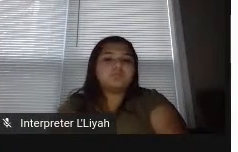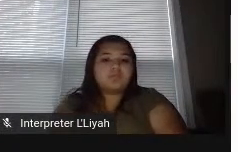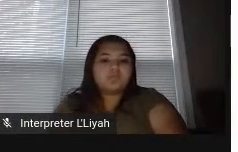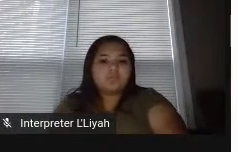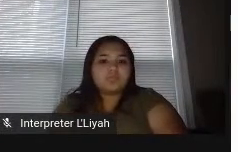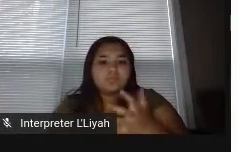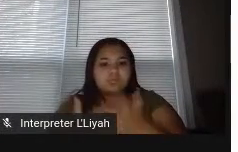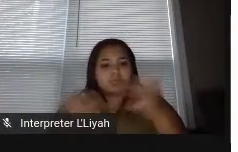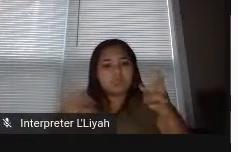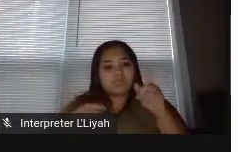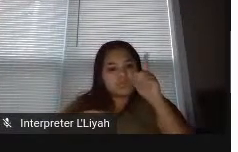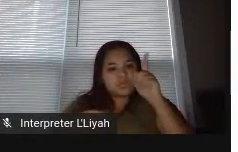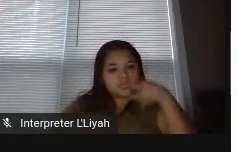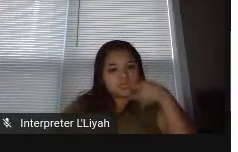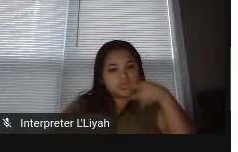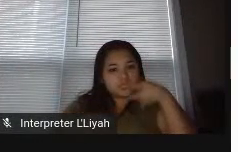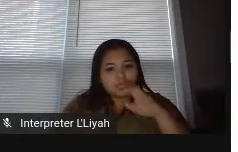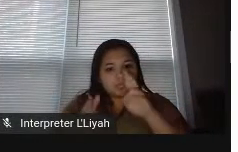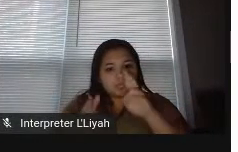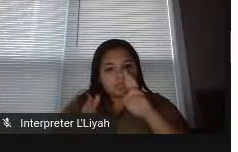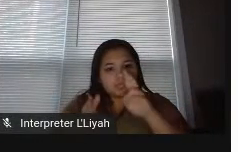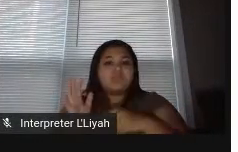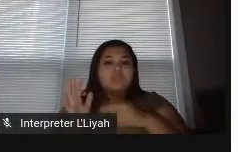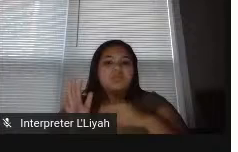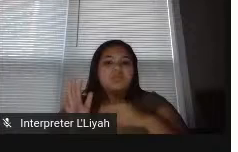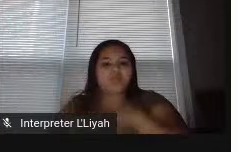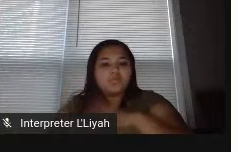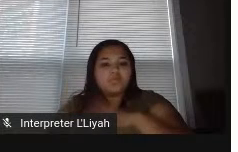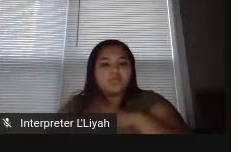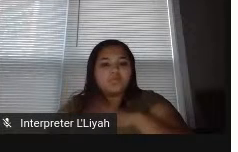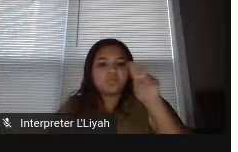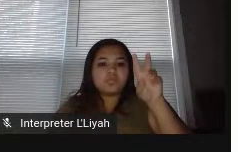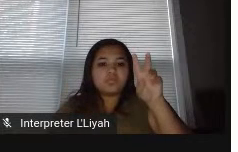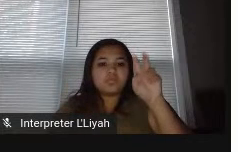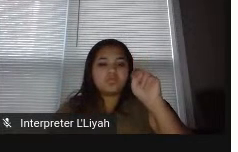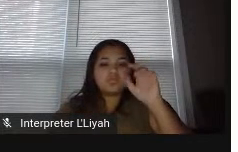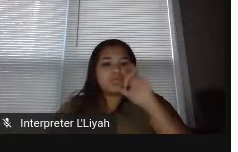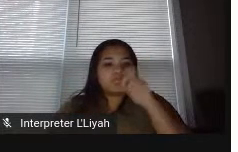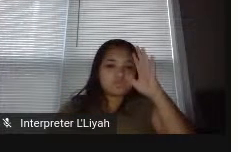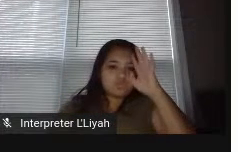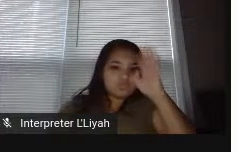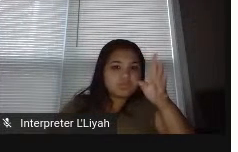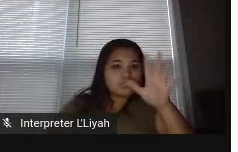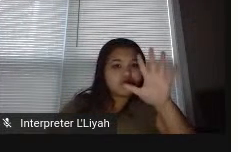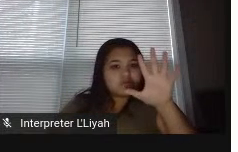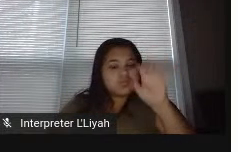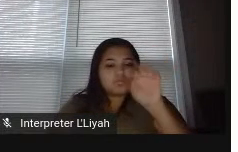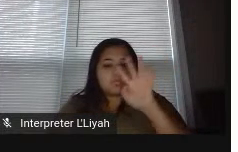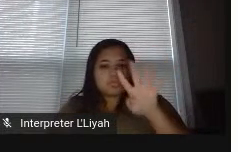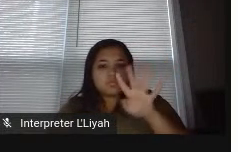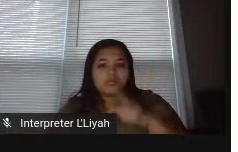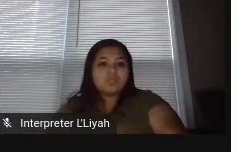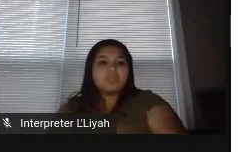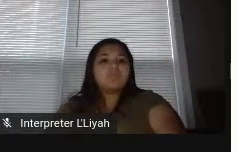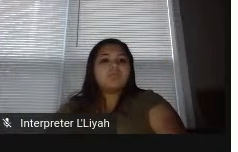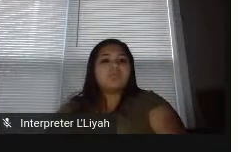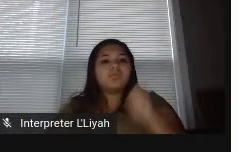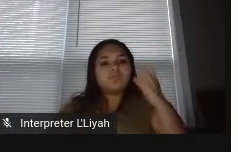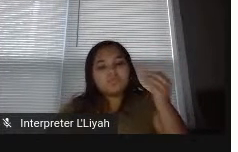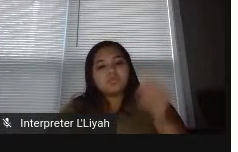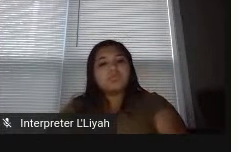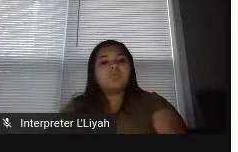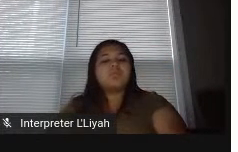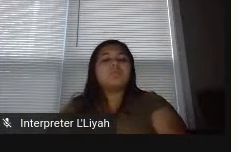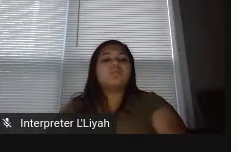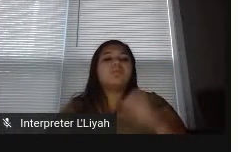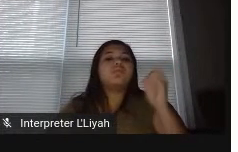A lot of this you can read on your own, who creates the 504.